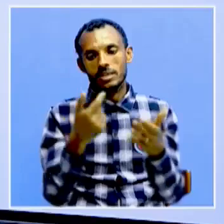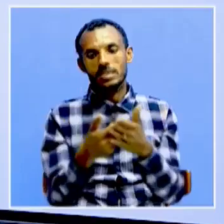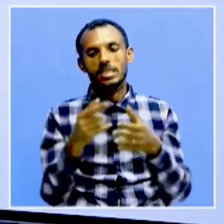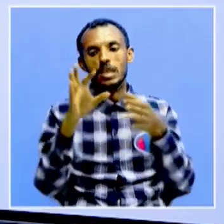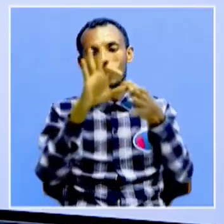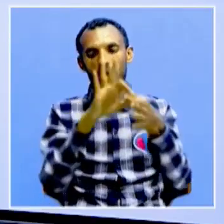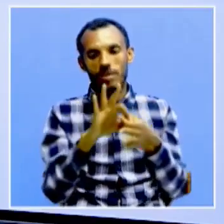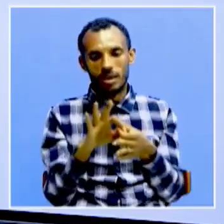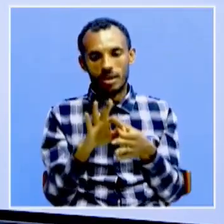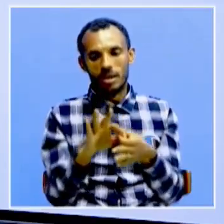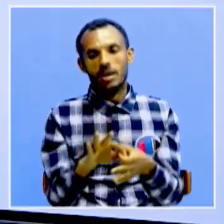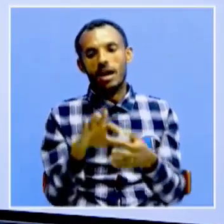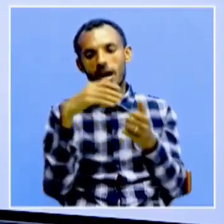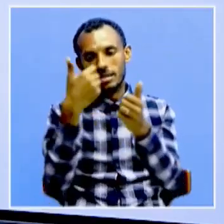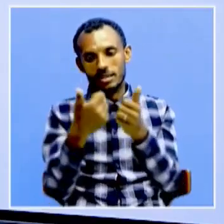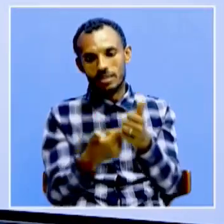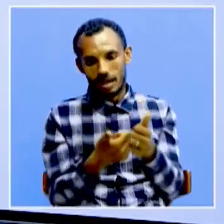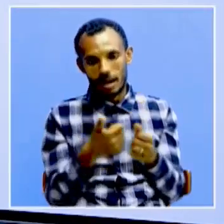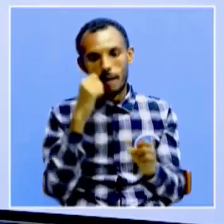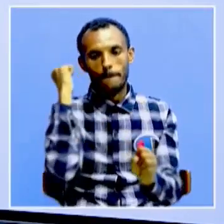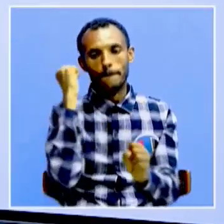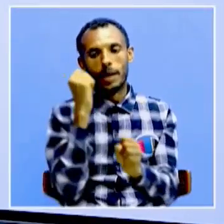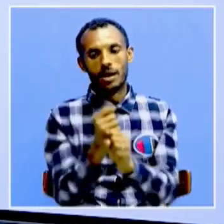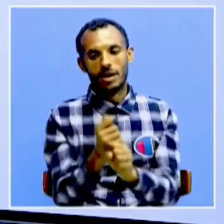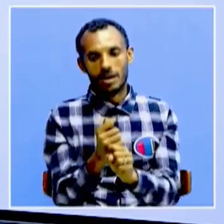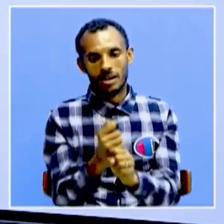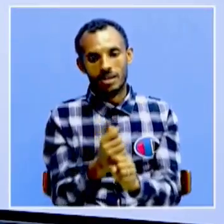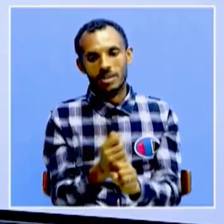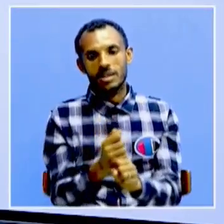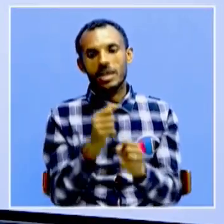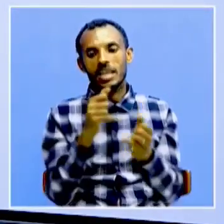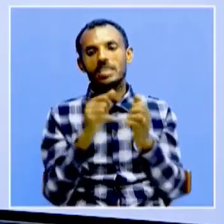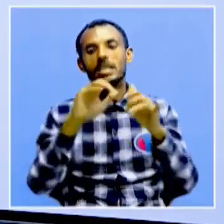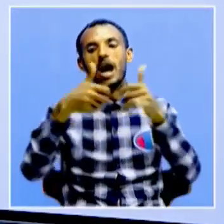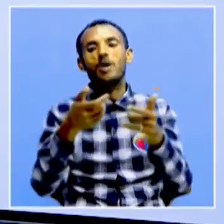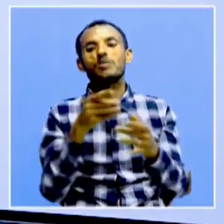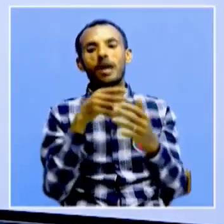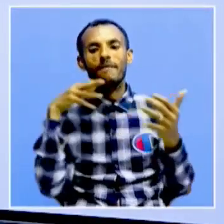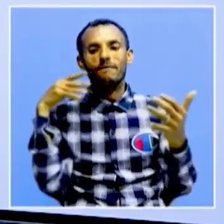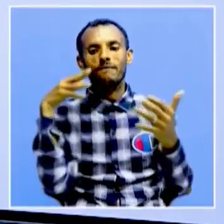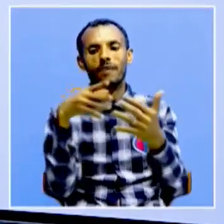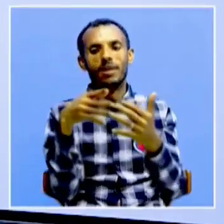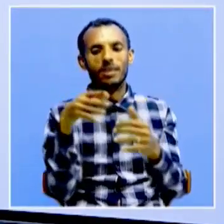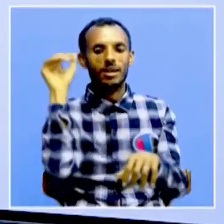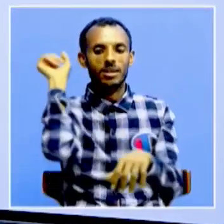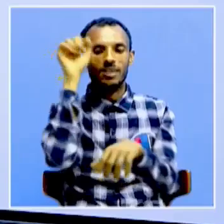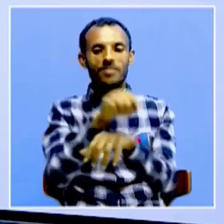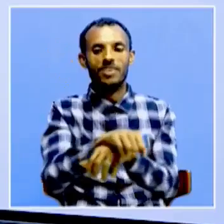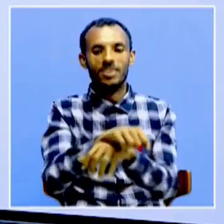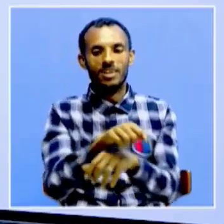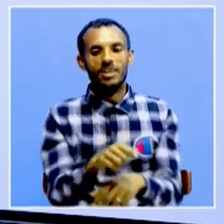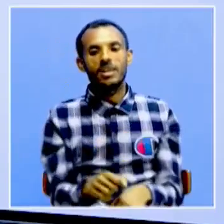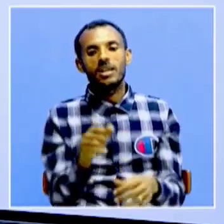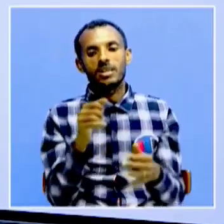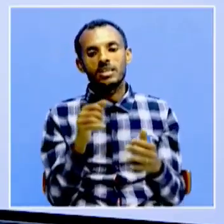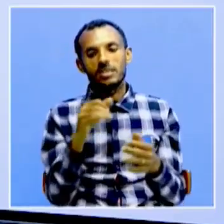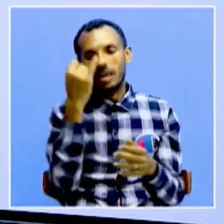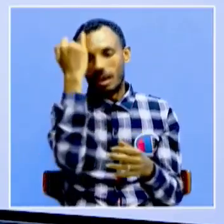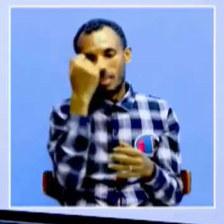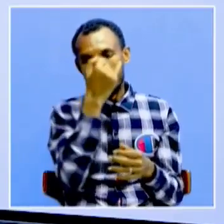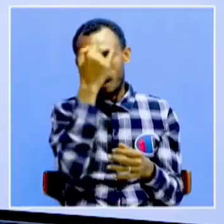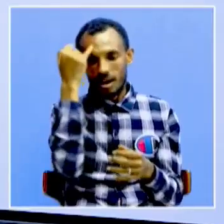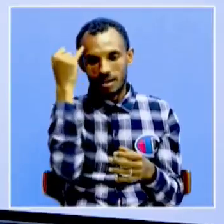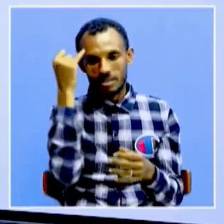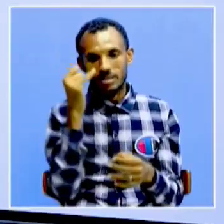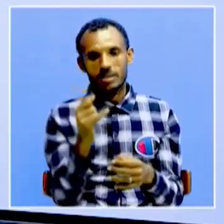our ancestors make? Is it how they fight and defeat the Italians?